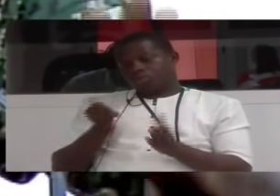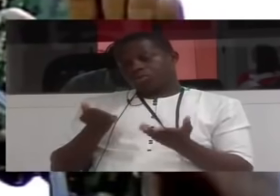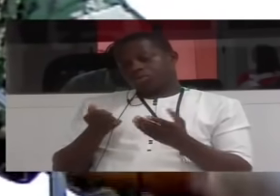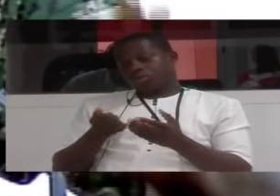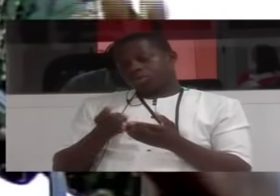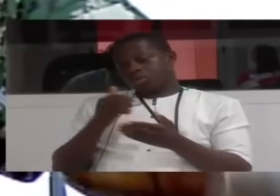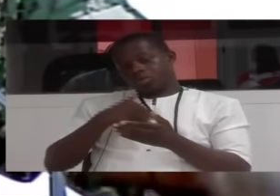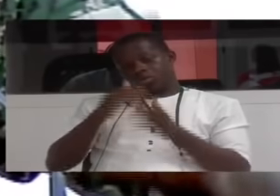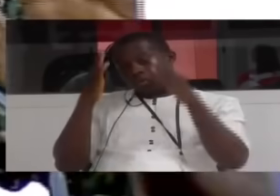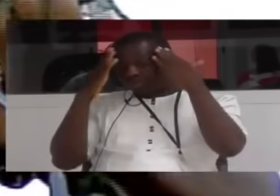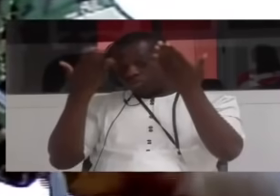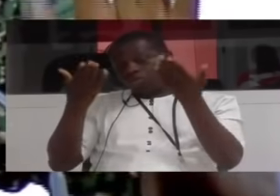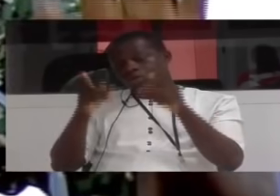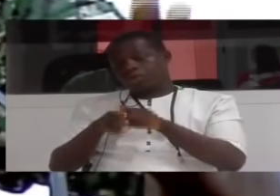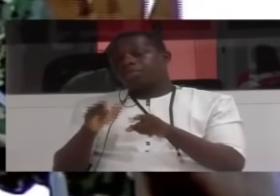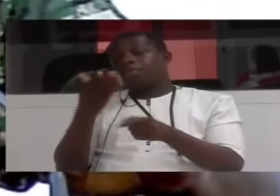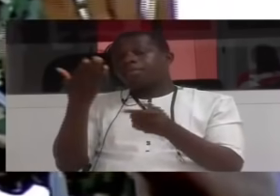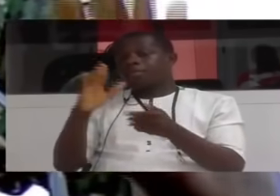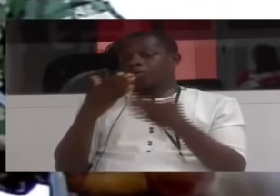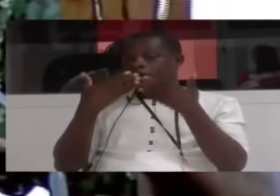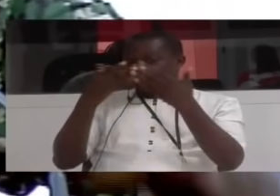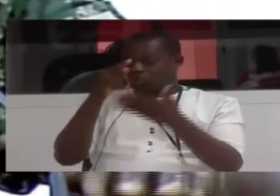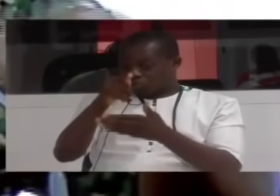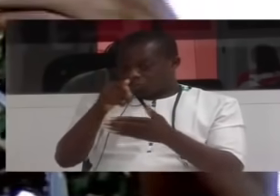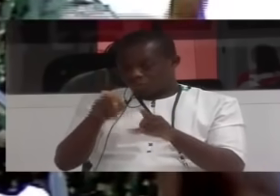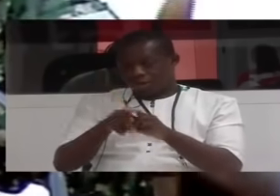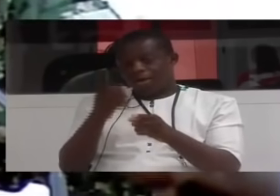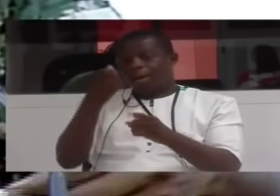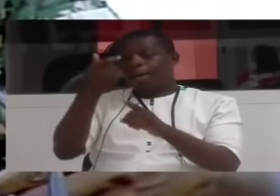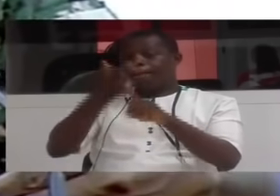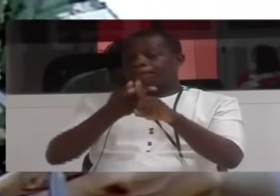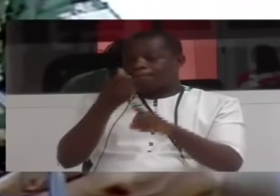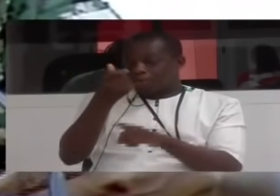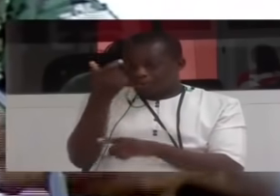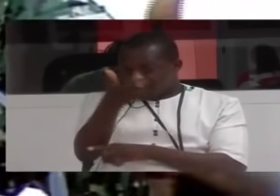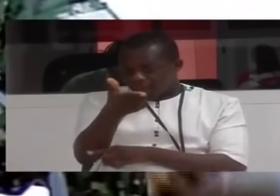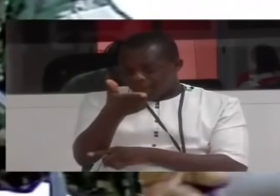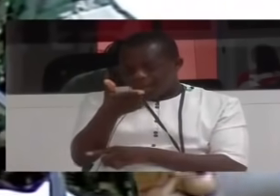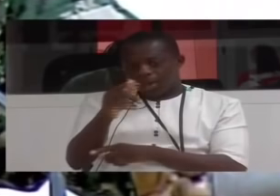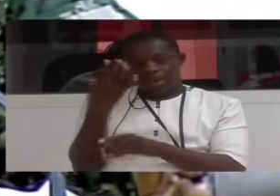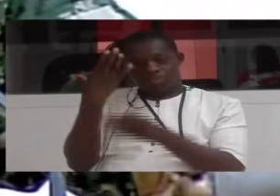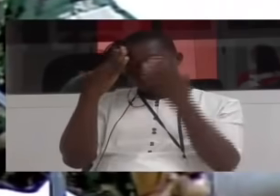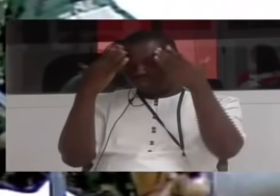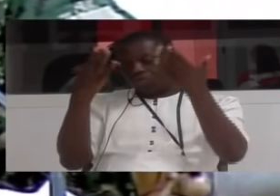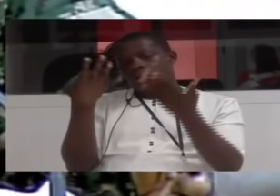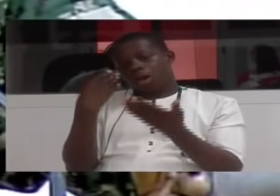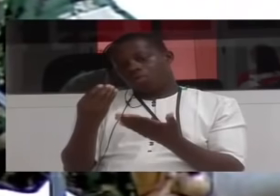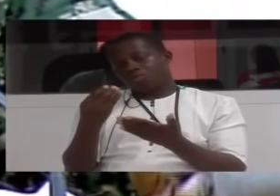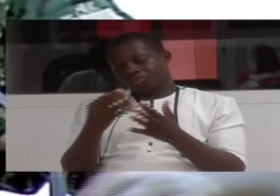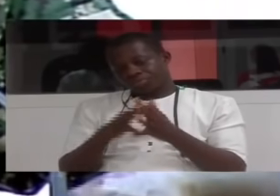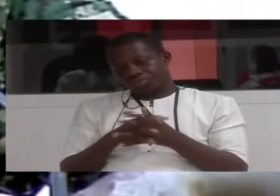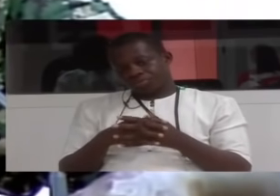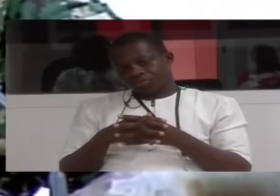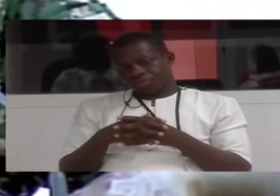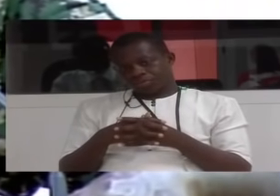te mota manela man fay bi dama ko fe fa fe ka num ñewé ak lutax xawmako. Honestly, I do not